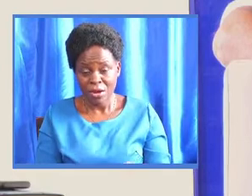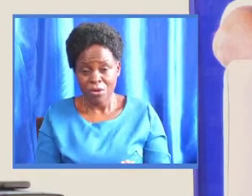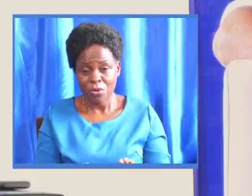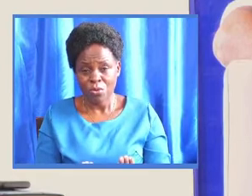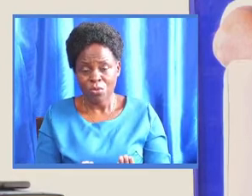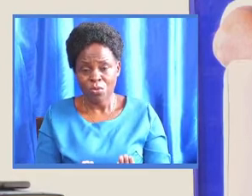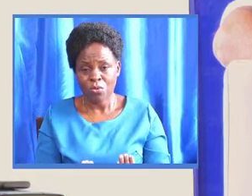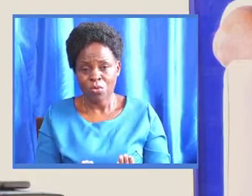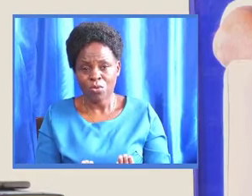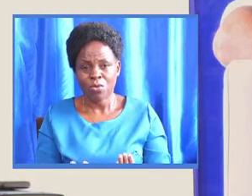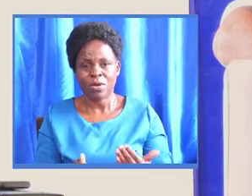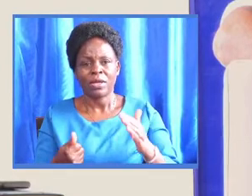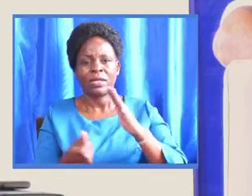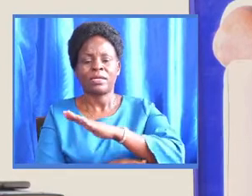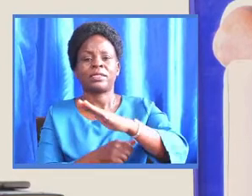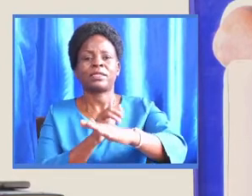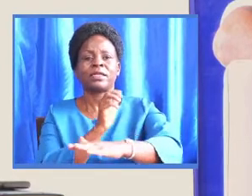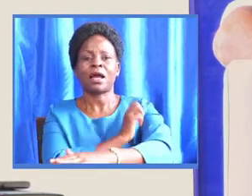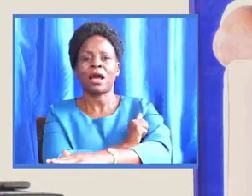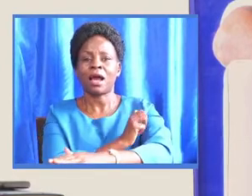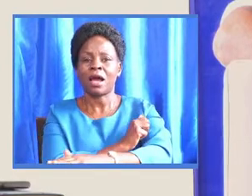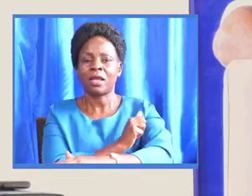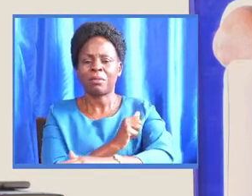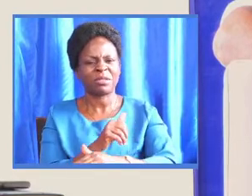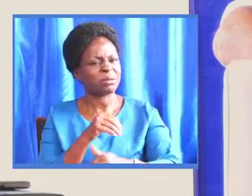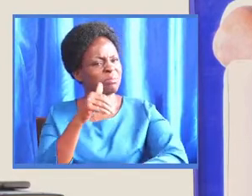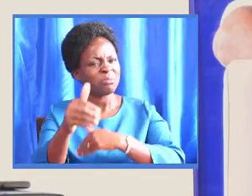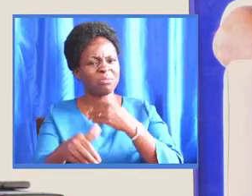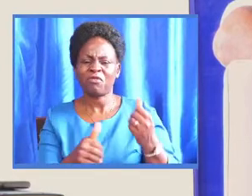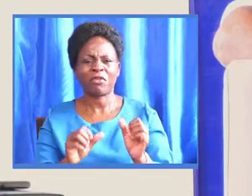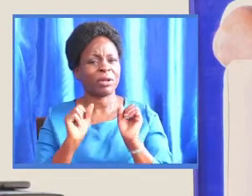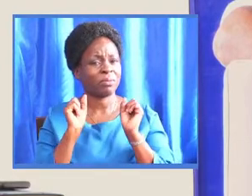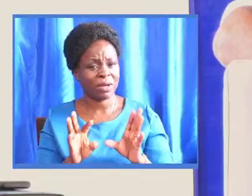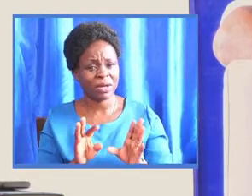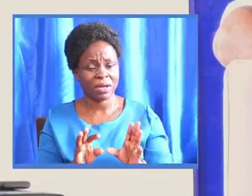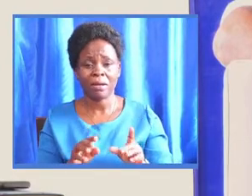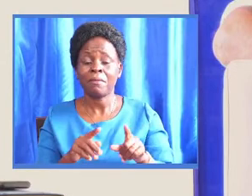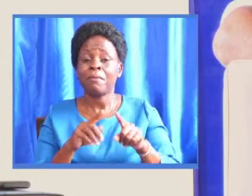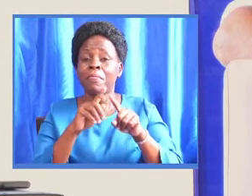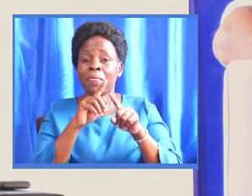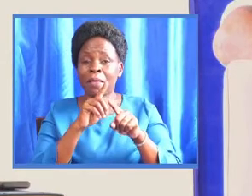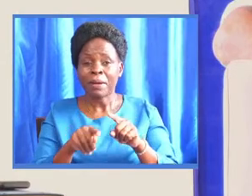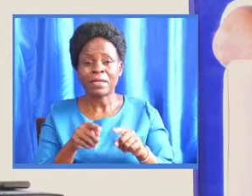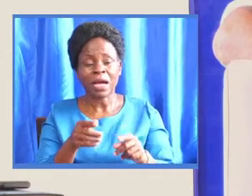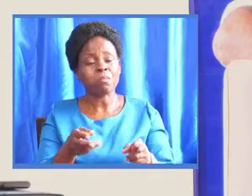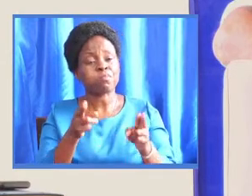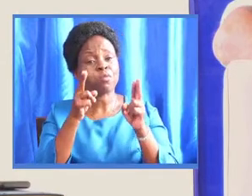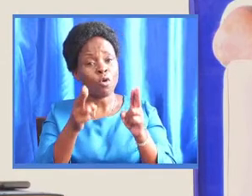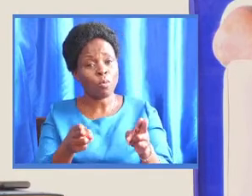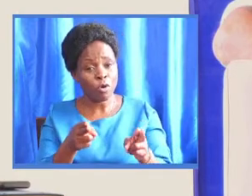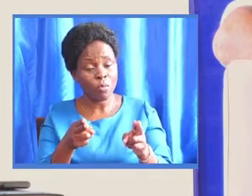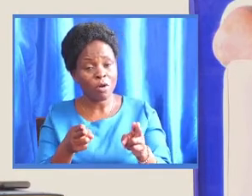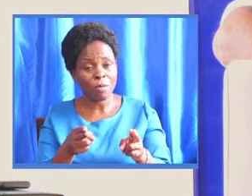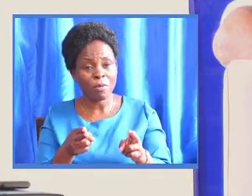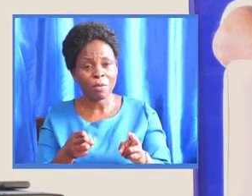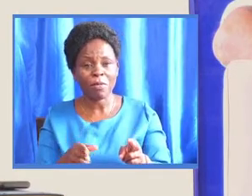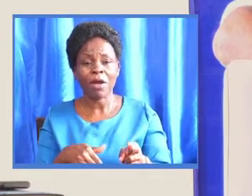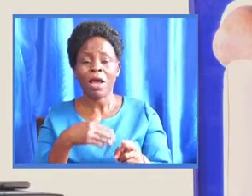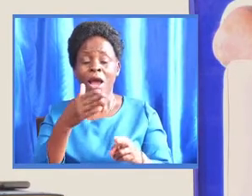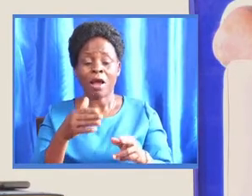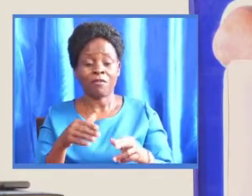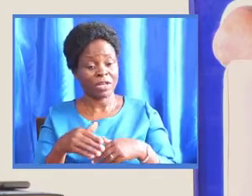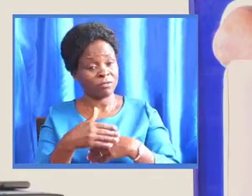is under pressure. It is not moving so well, but there is hope. After the lifting of the